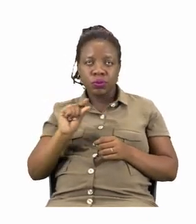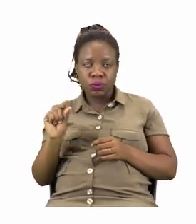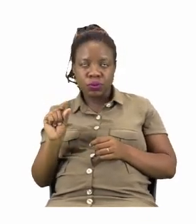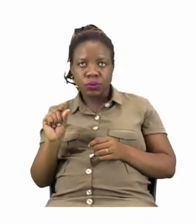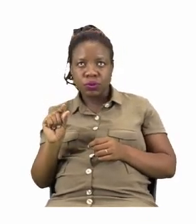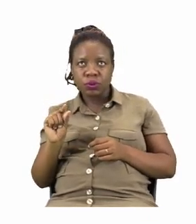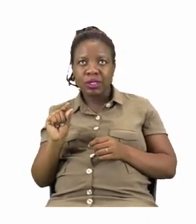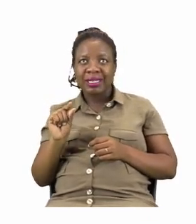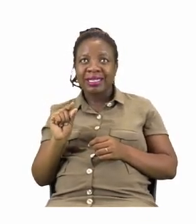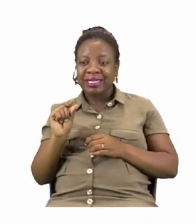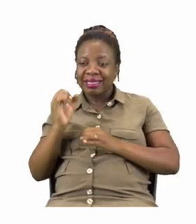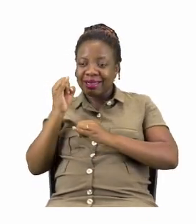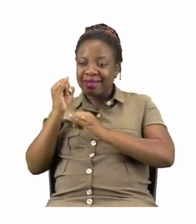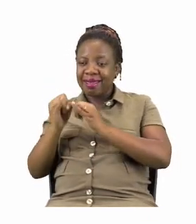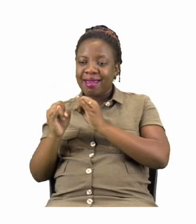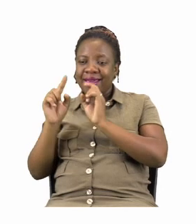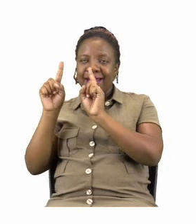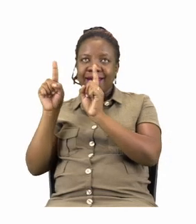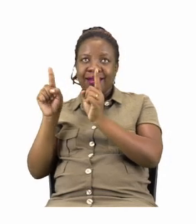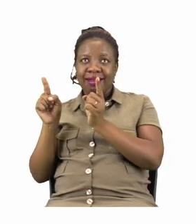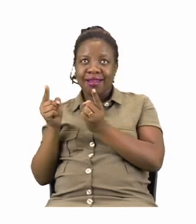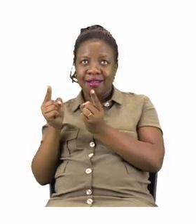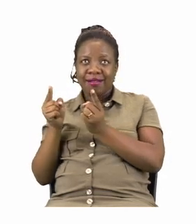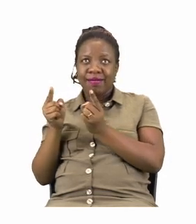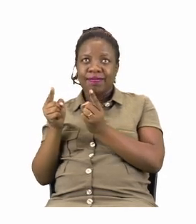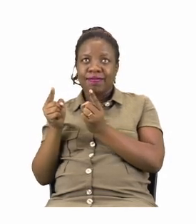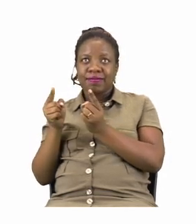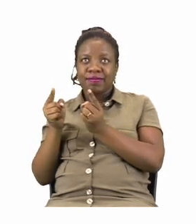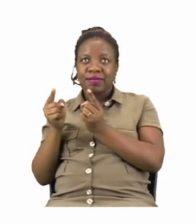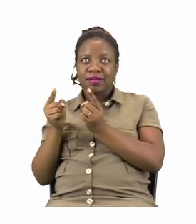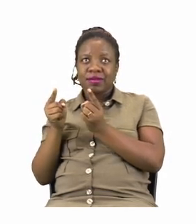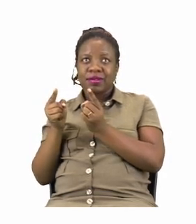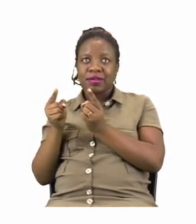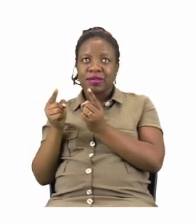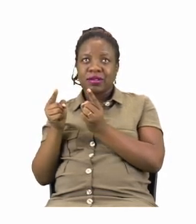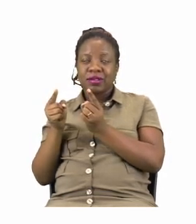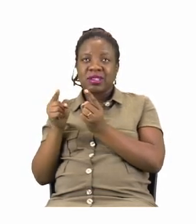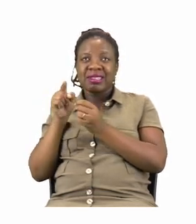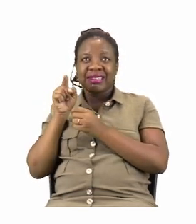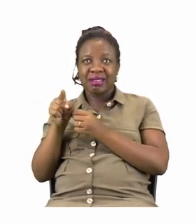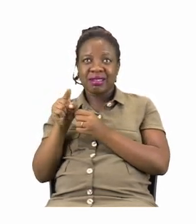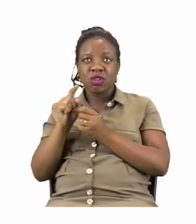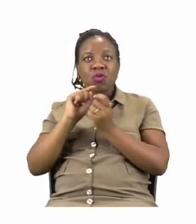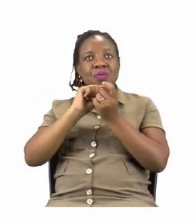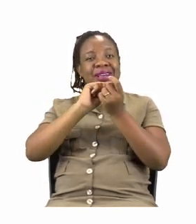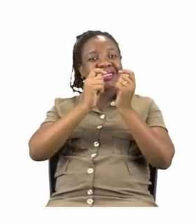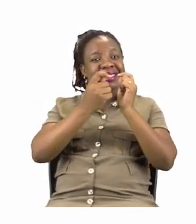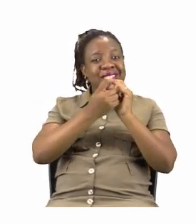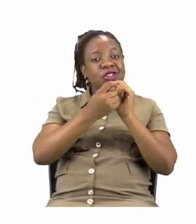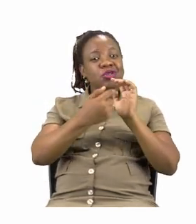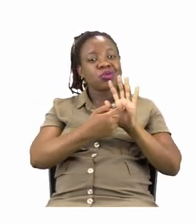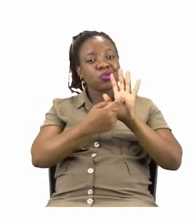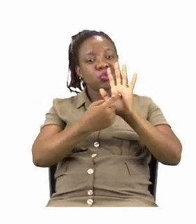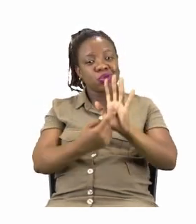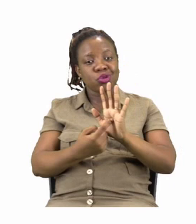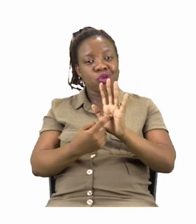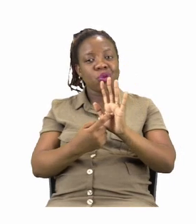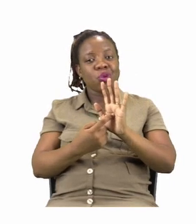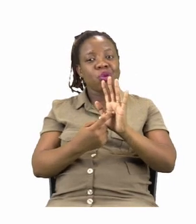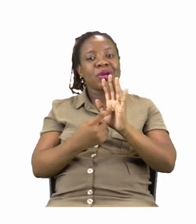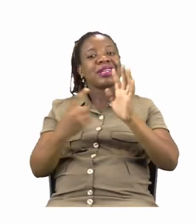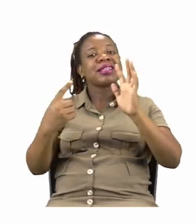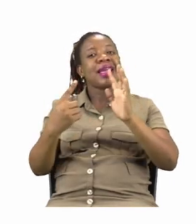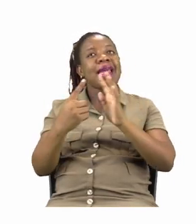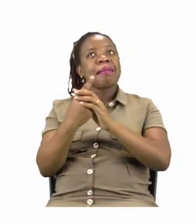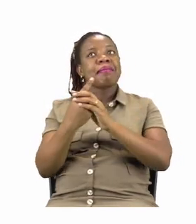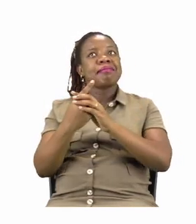your sentence, then you have a blank space, and at the end of the sentence you have a word